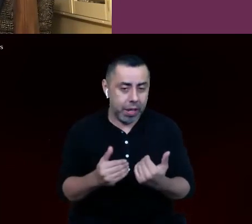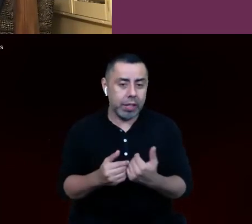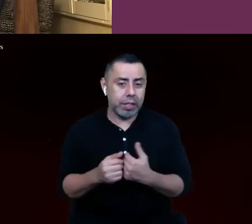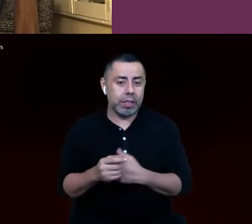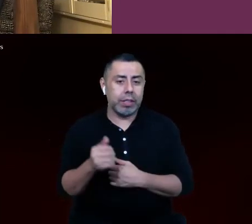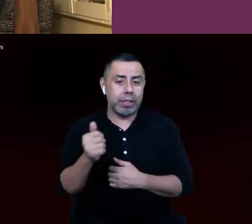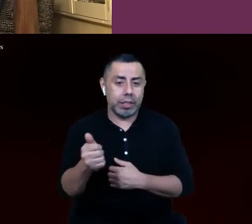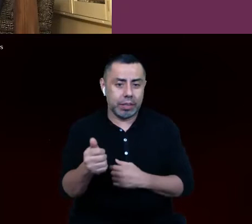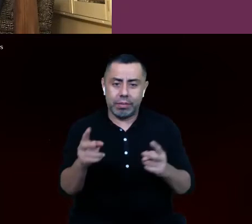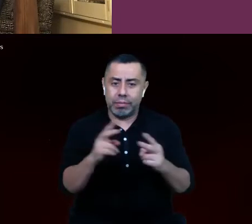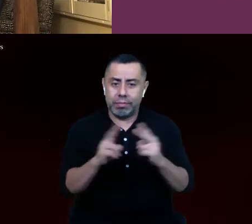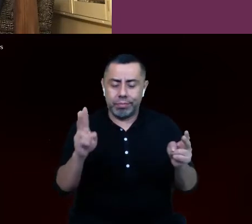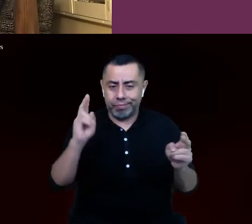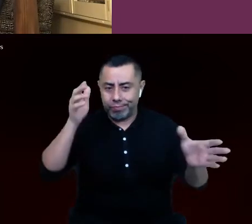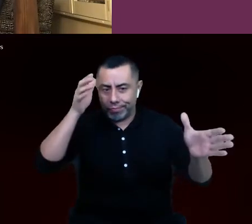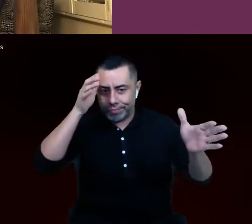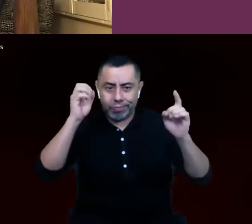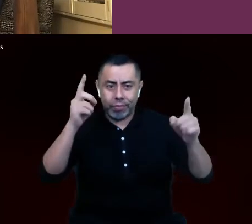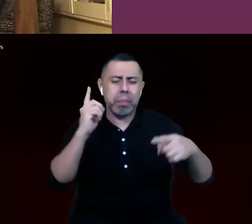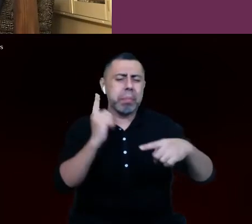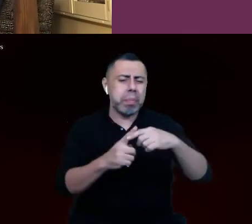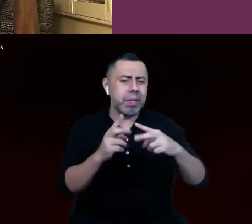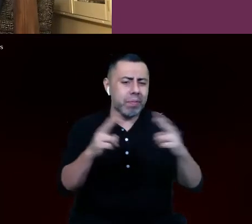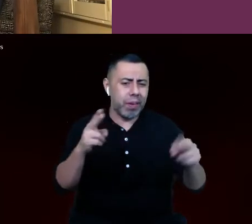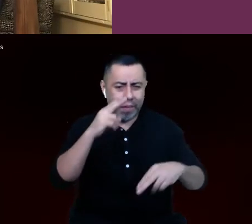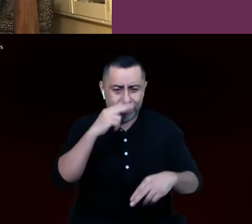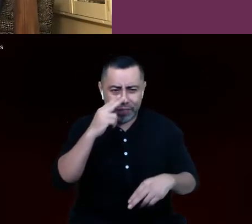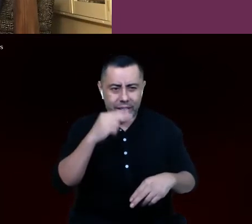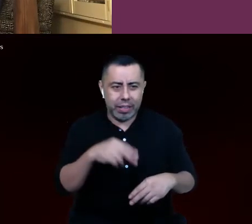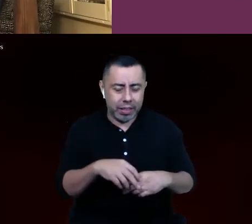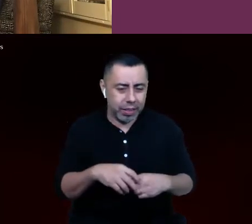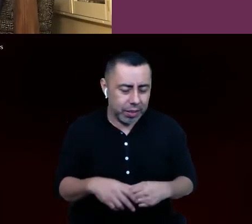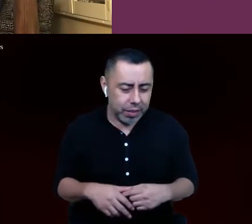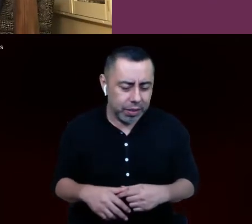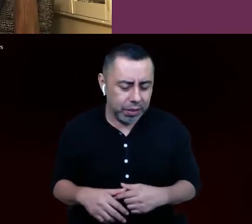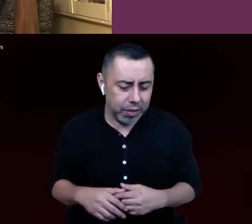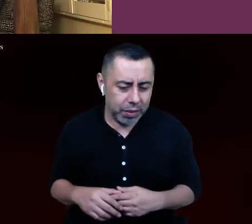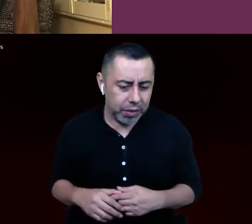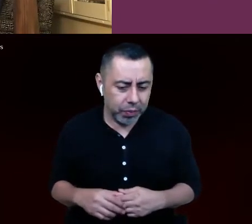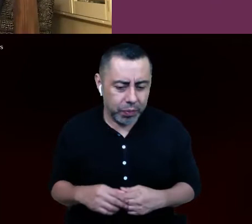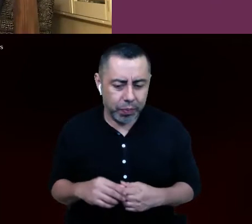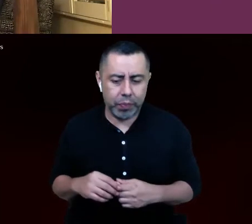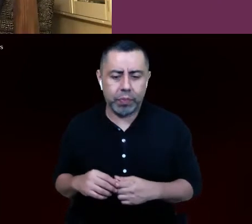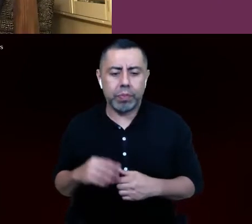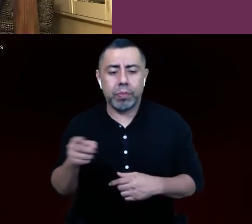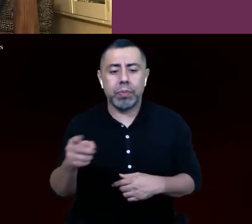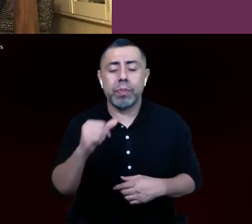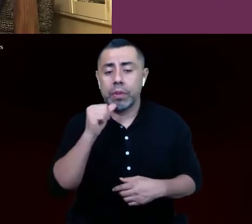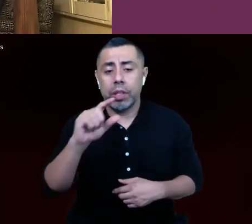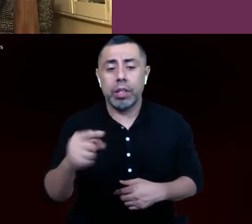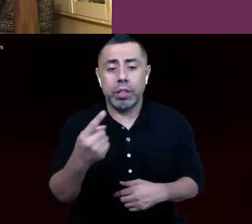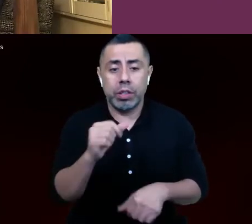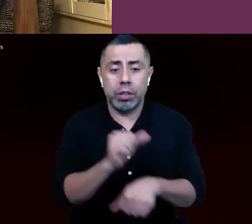very educated, but she's also very funny. So she doesn't only have a professional life in a university, but she also has a life